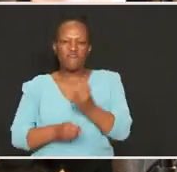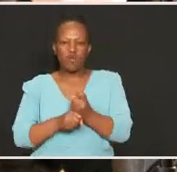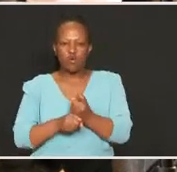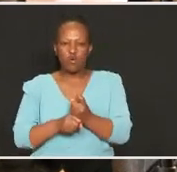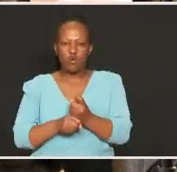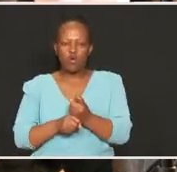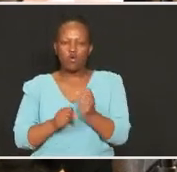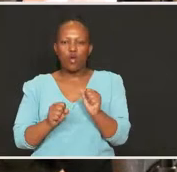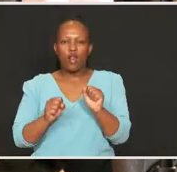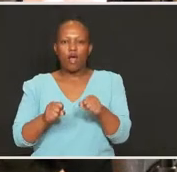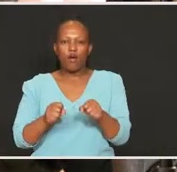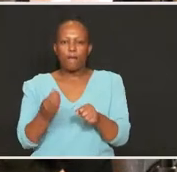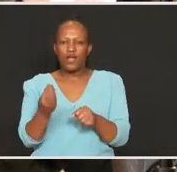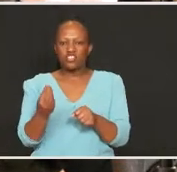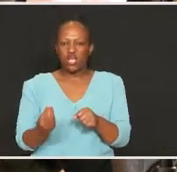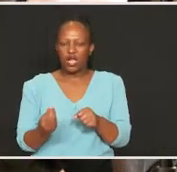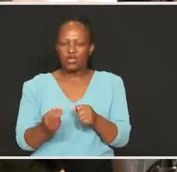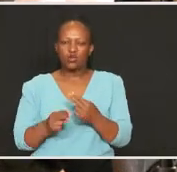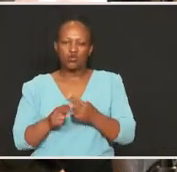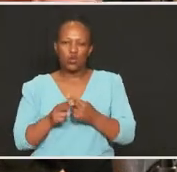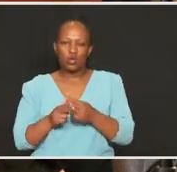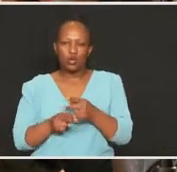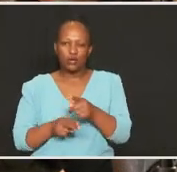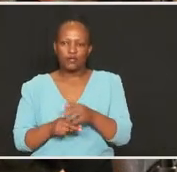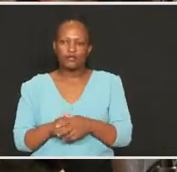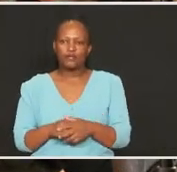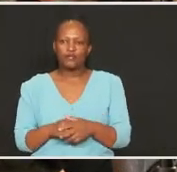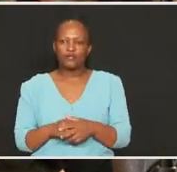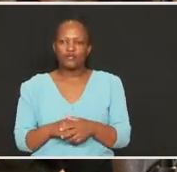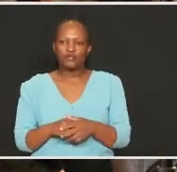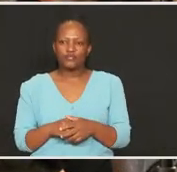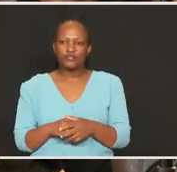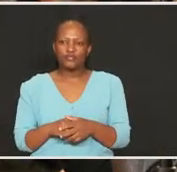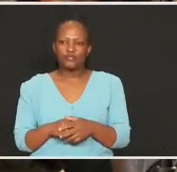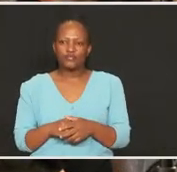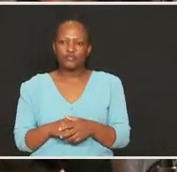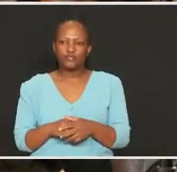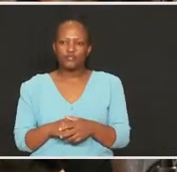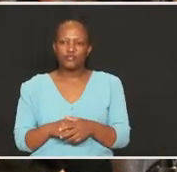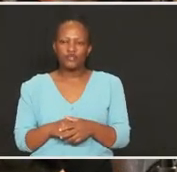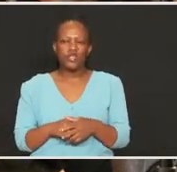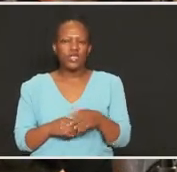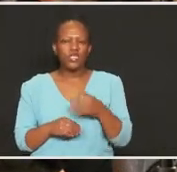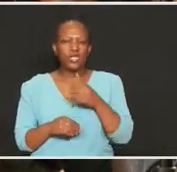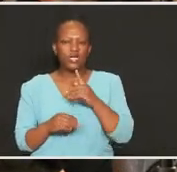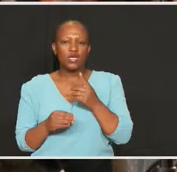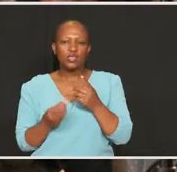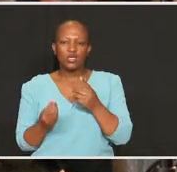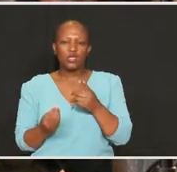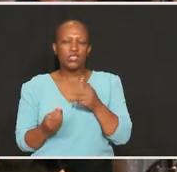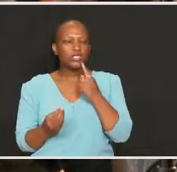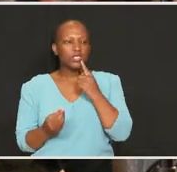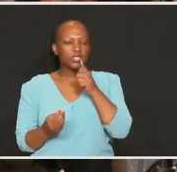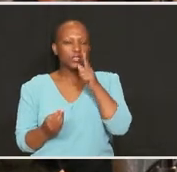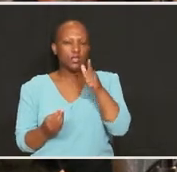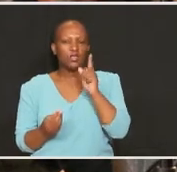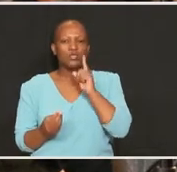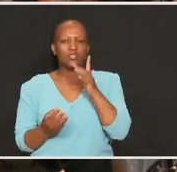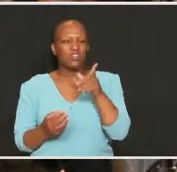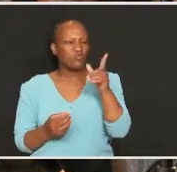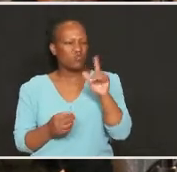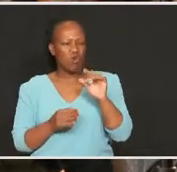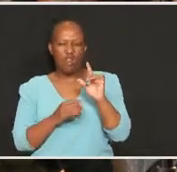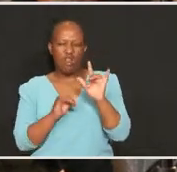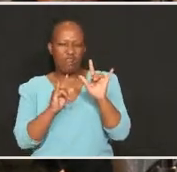to use a toilet and my child in elementary phase instantly said to the teacher you do not love children